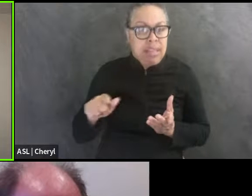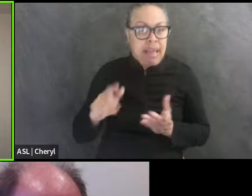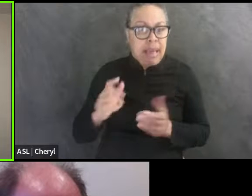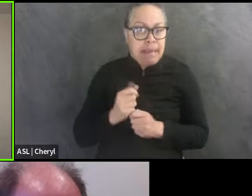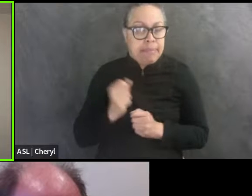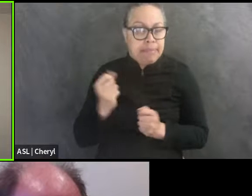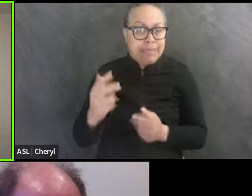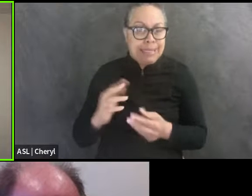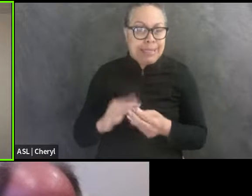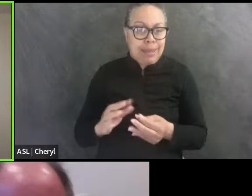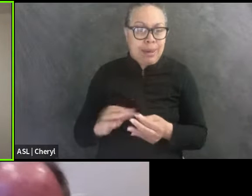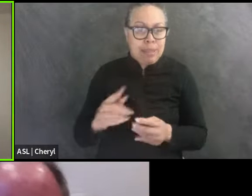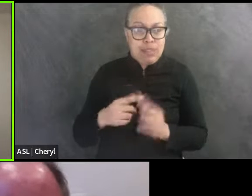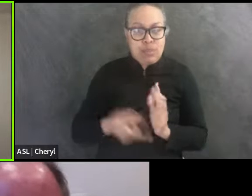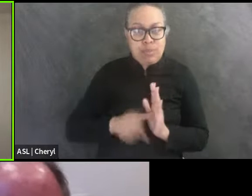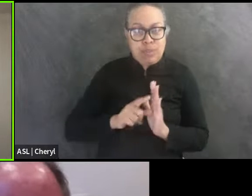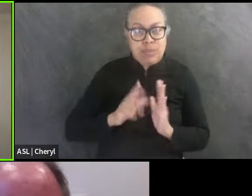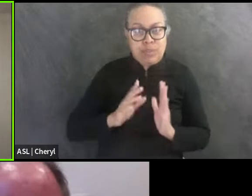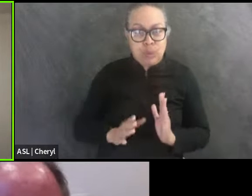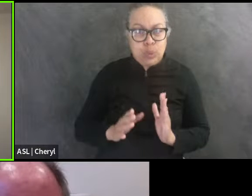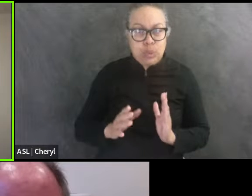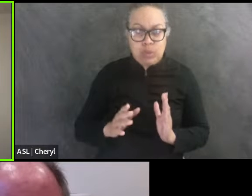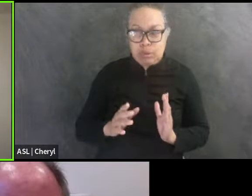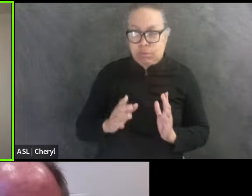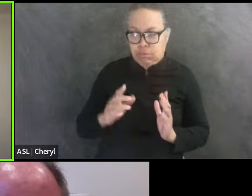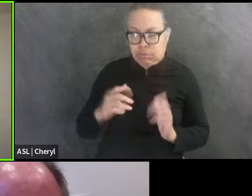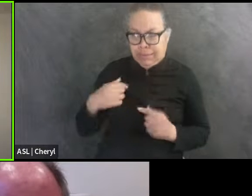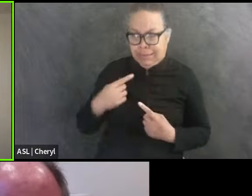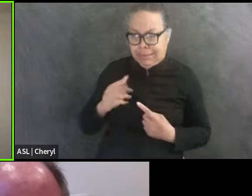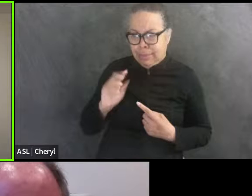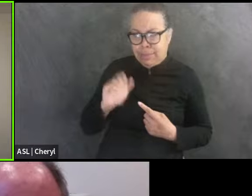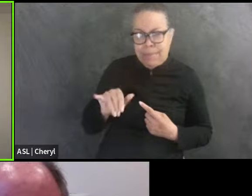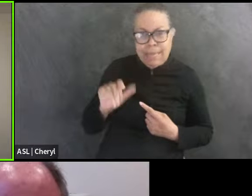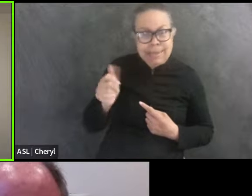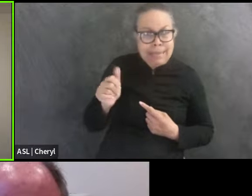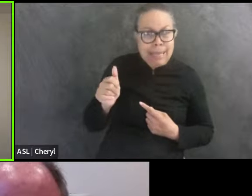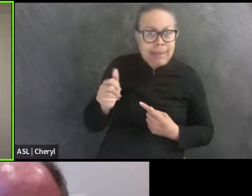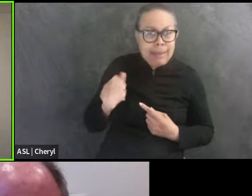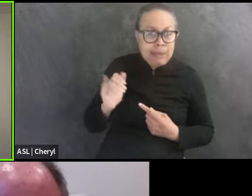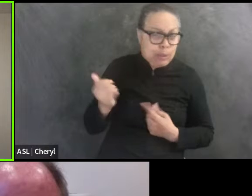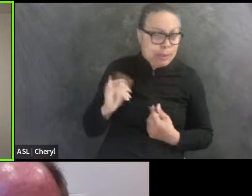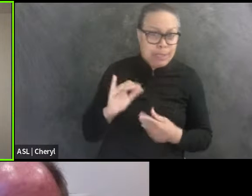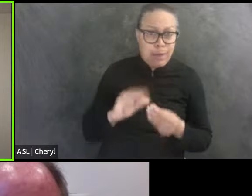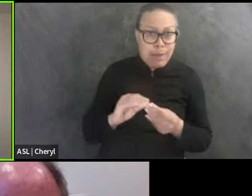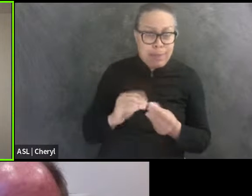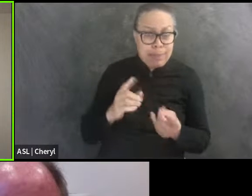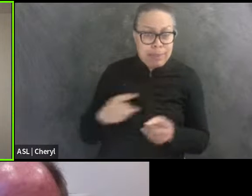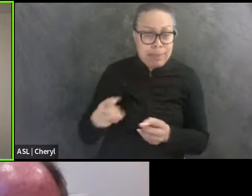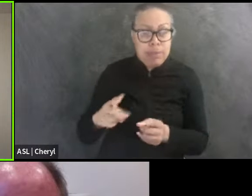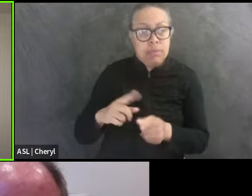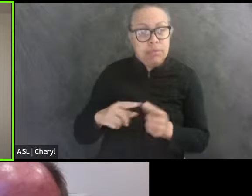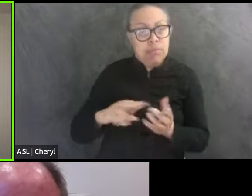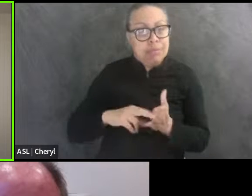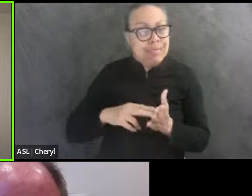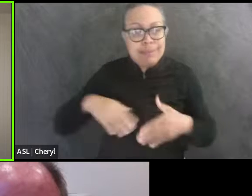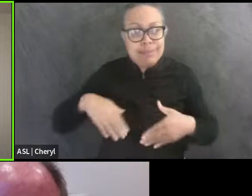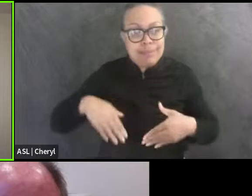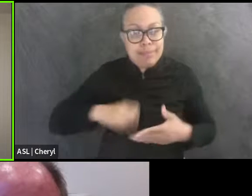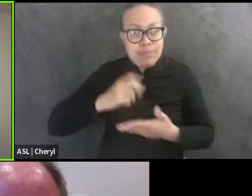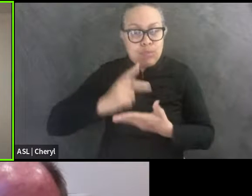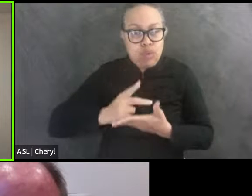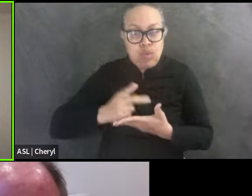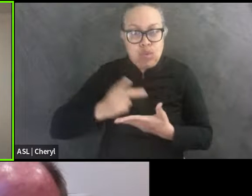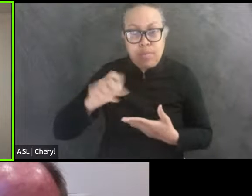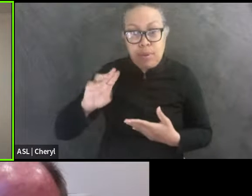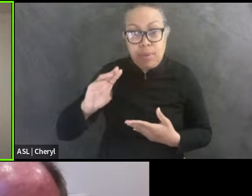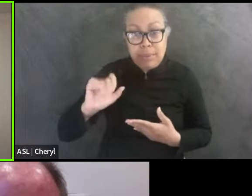from the reviewers as recently as May 10th. So they do not yet have permits.